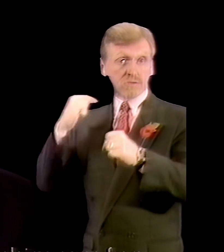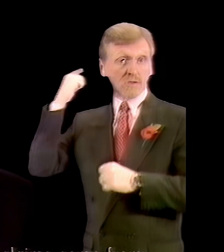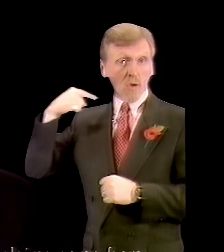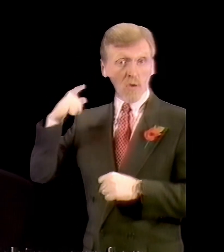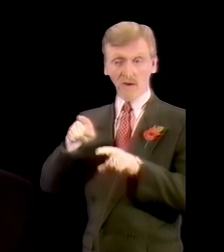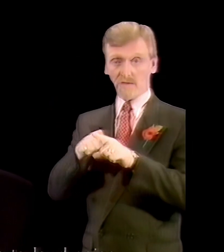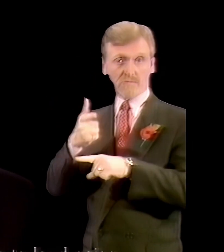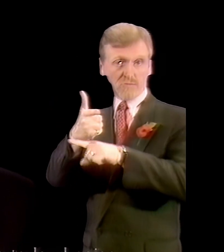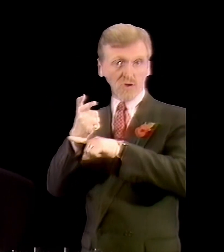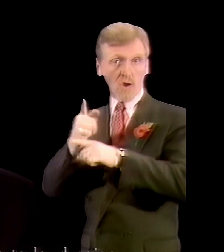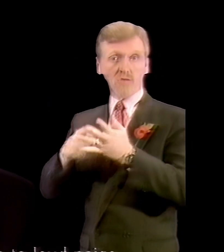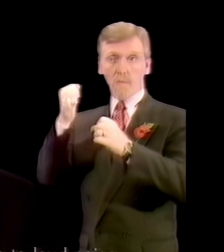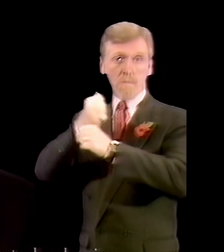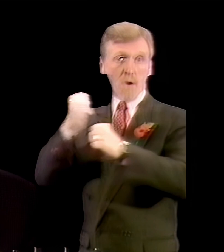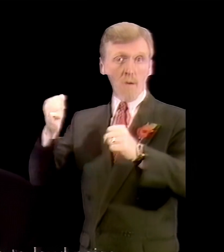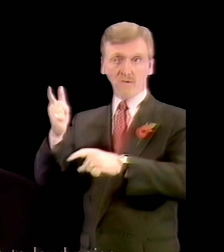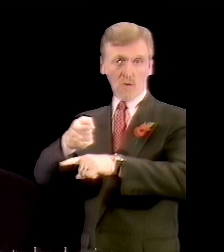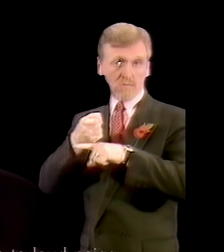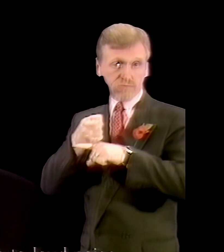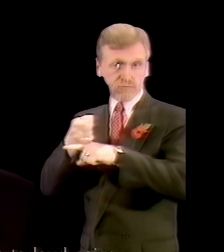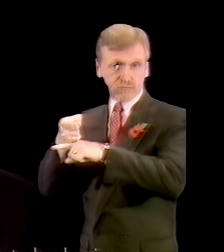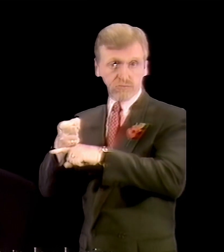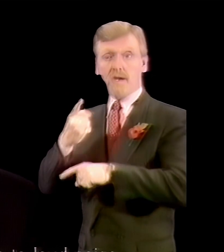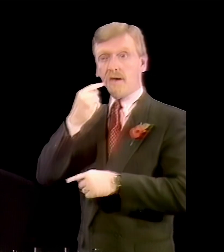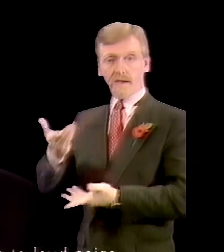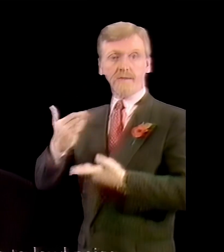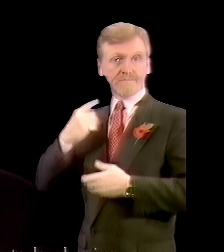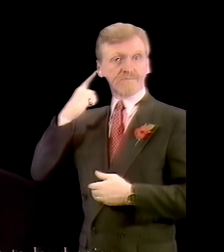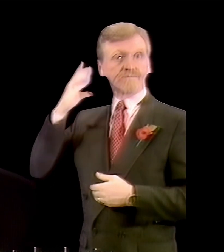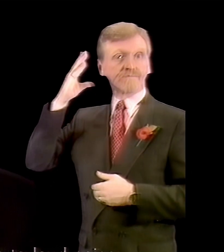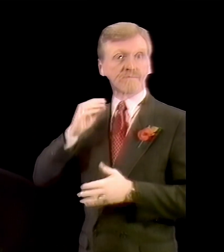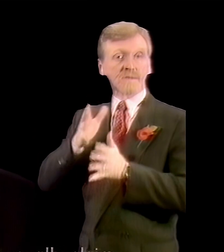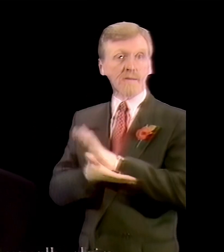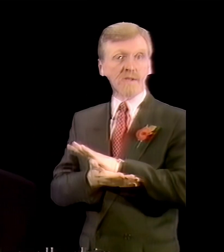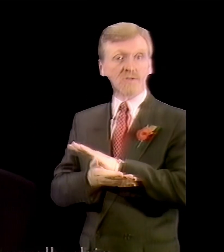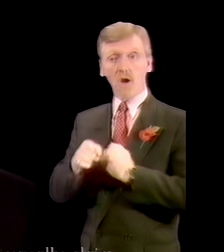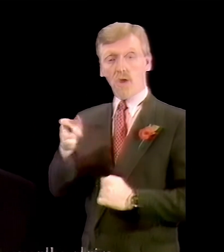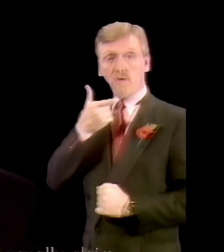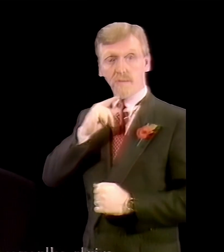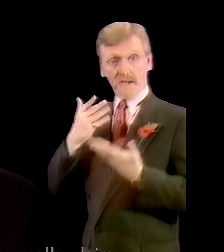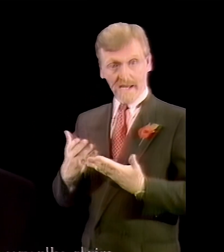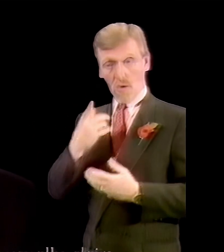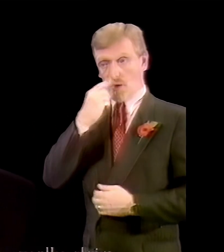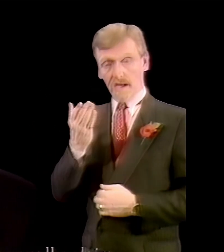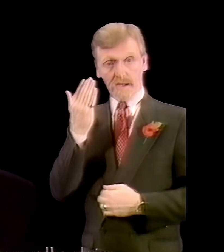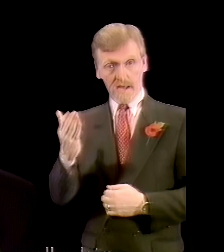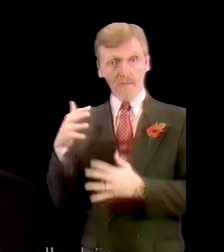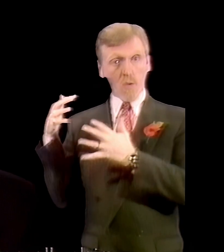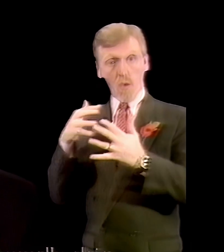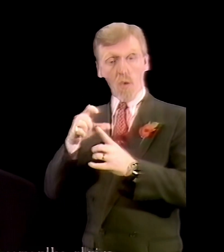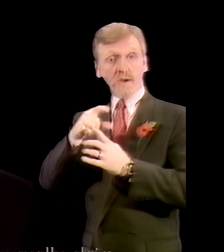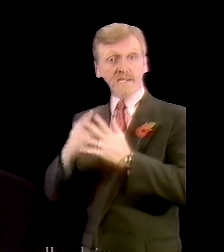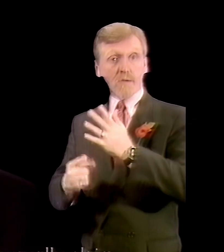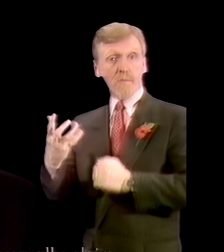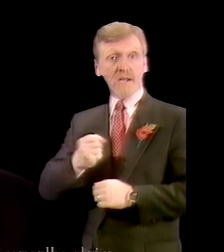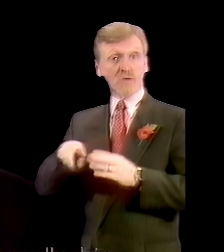such as gunshots or bombs, automatic weapons, can cause damage to the hearing, and those people can now usually claim a war-disablement